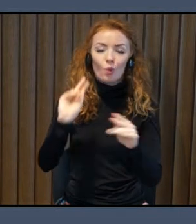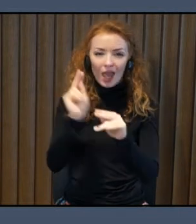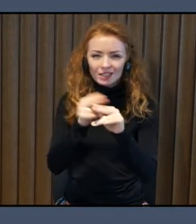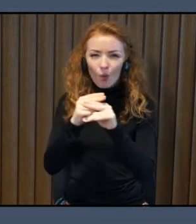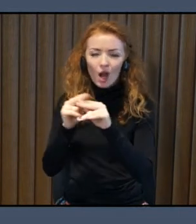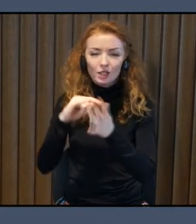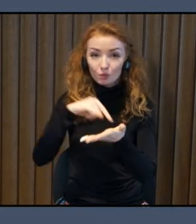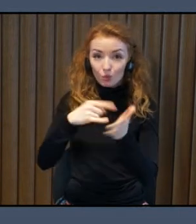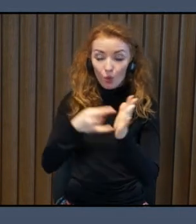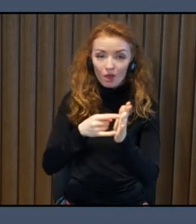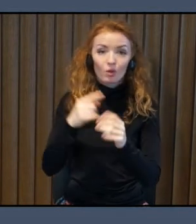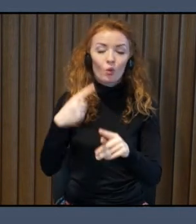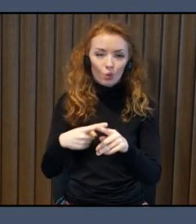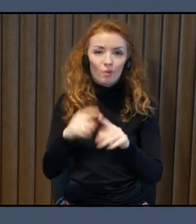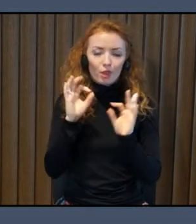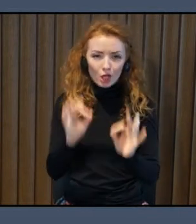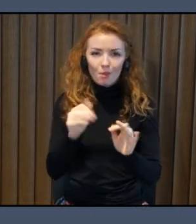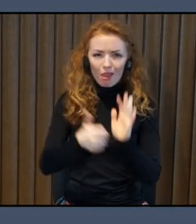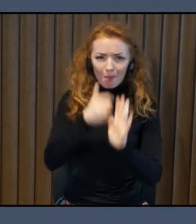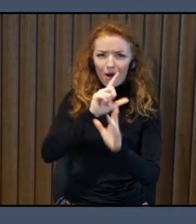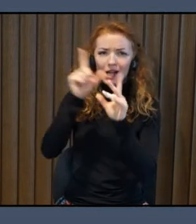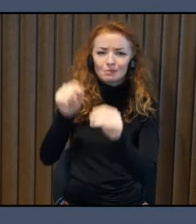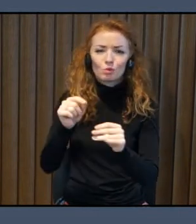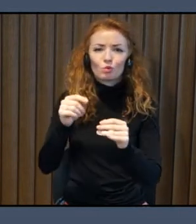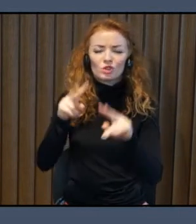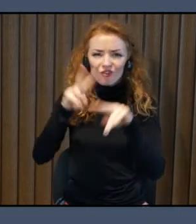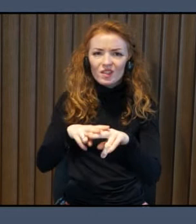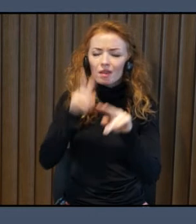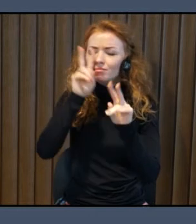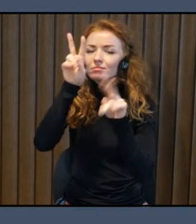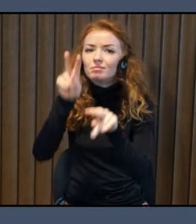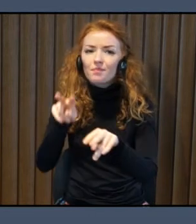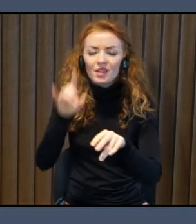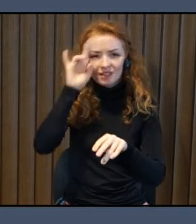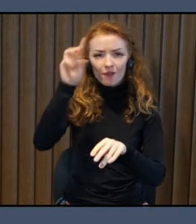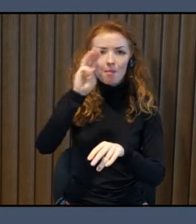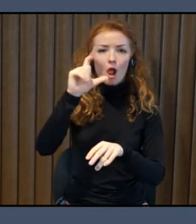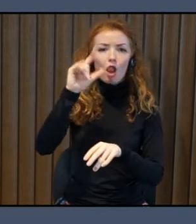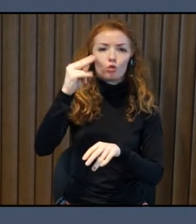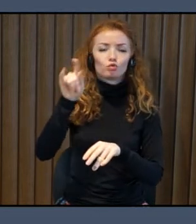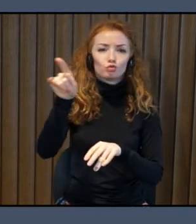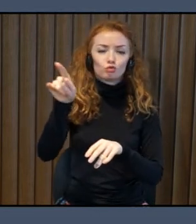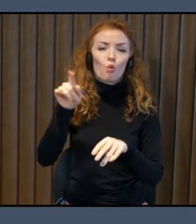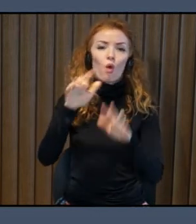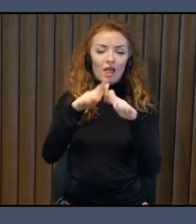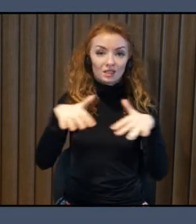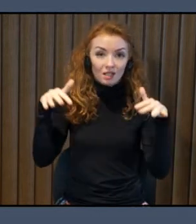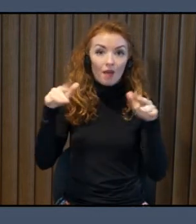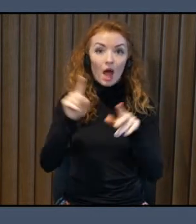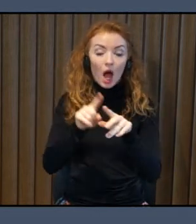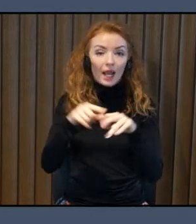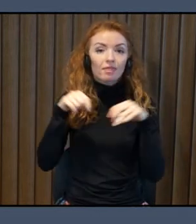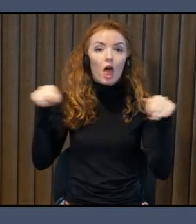a beautiful restoration project, and it is worth to visit it in presence. A